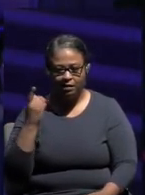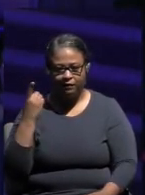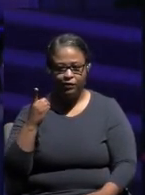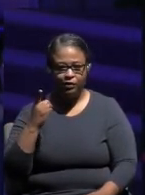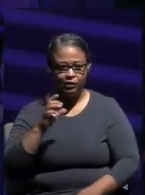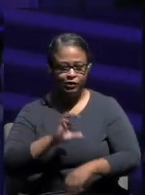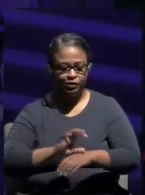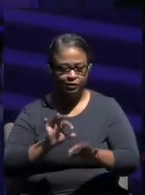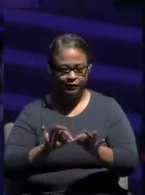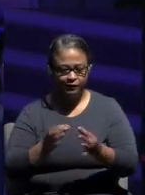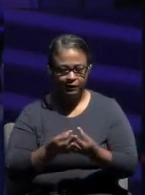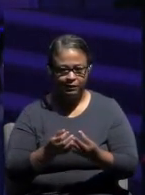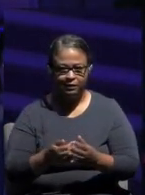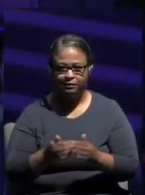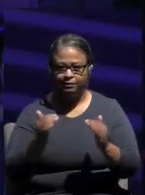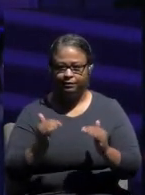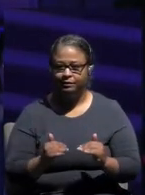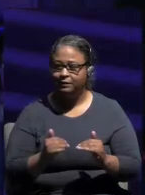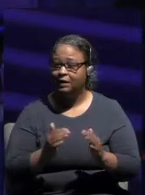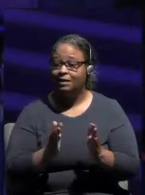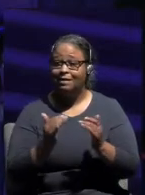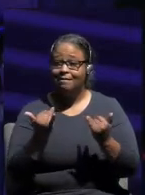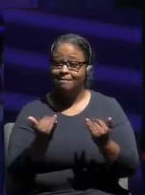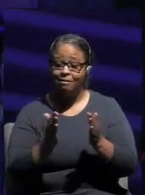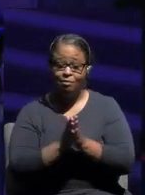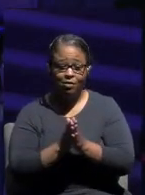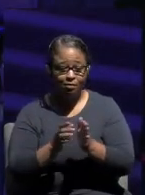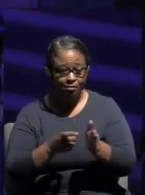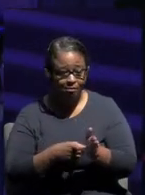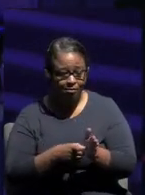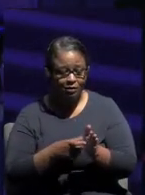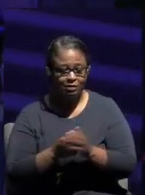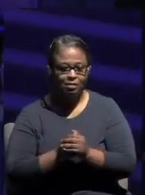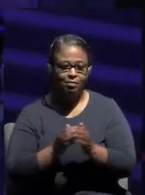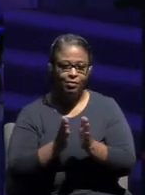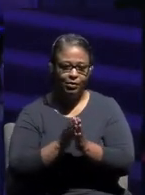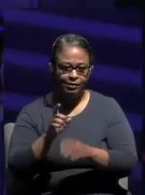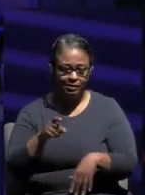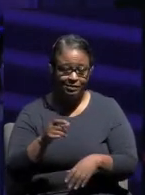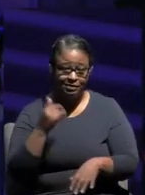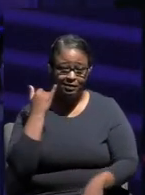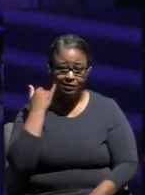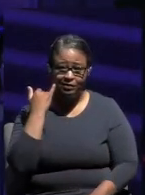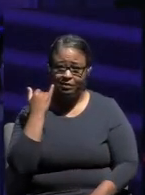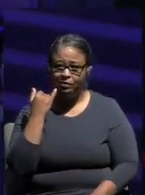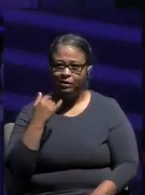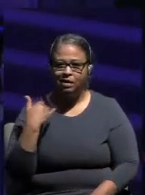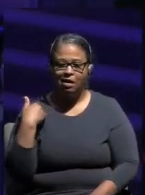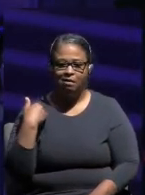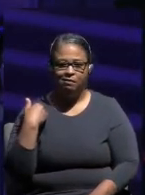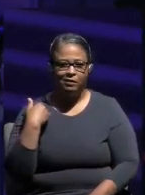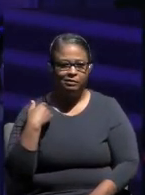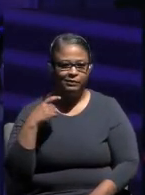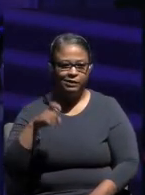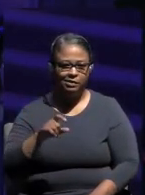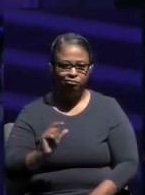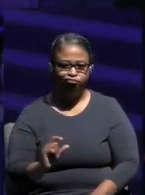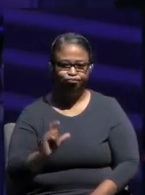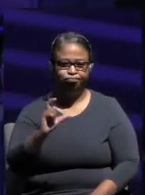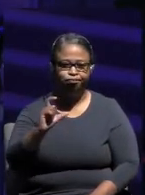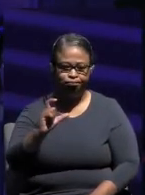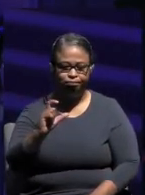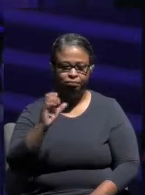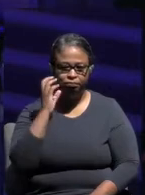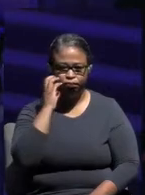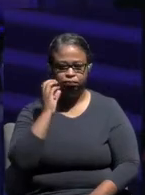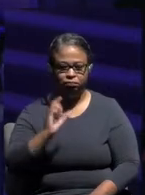time of need. Amen? Amen. We want to go to the Lord in prayer with our needs. And if we have a stack of prayer needs here today, and God